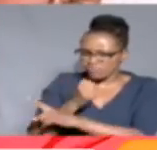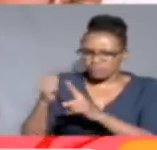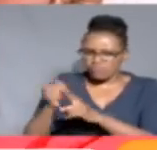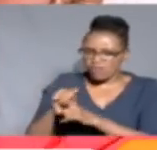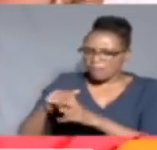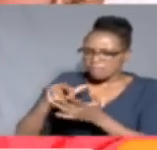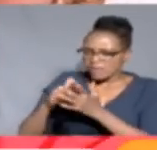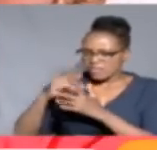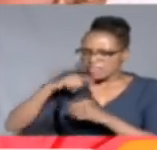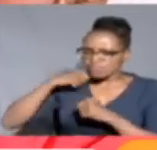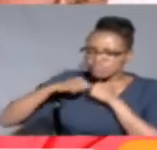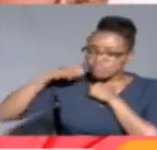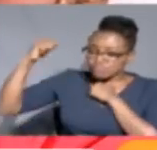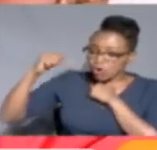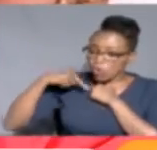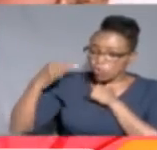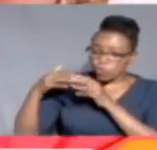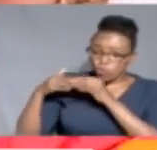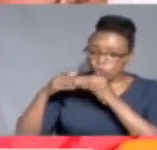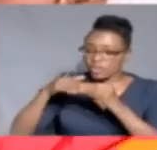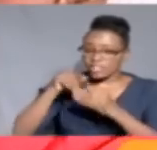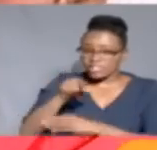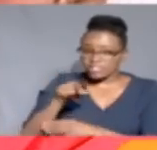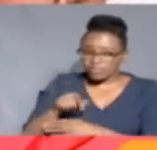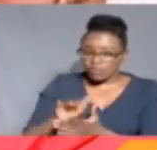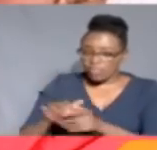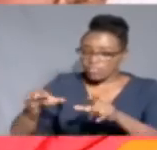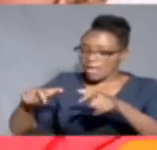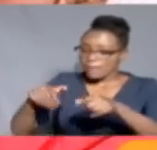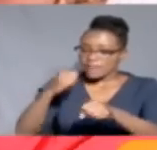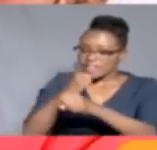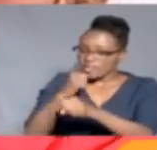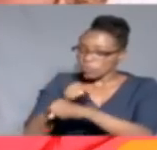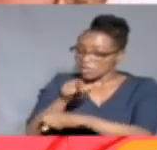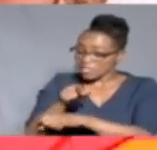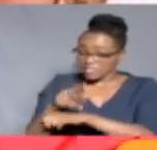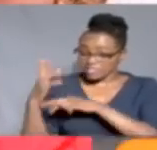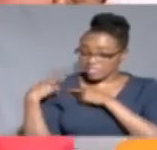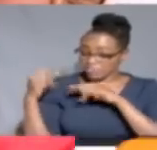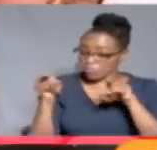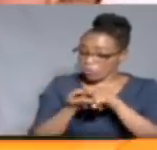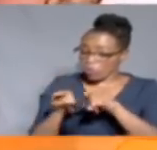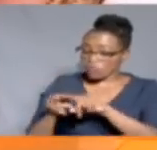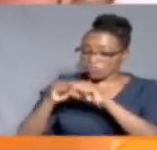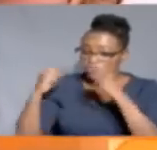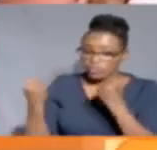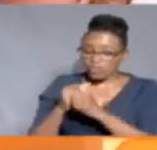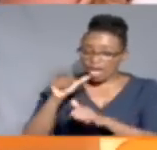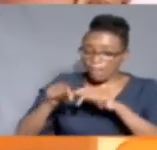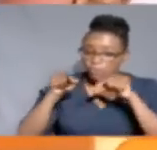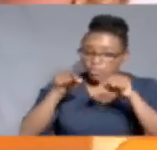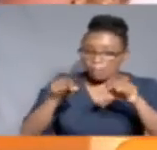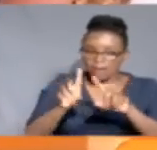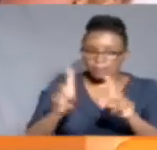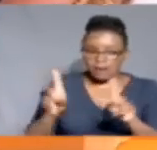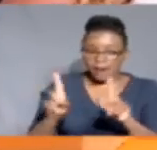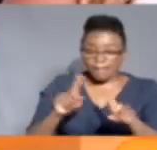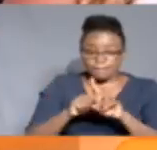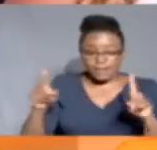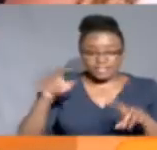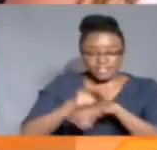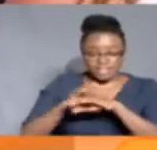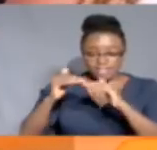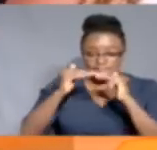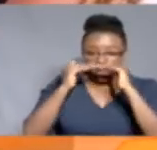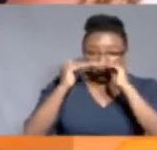suicide. And yet, who's causing that? What role is the media playing in that as well? So I think as a society, it's not about finger pointing, it's about finding the balance